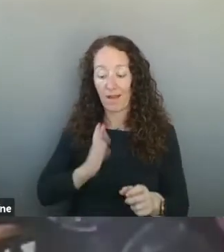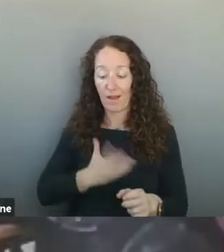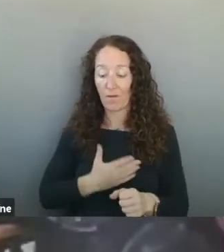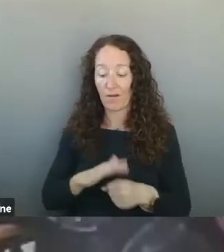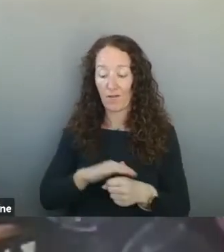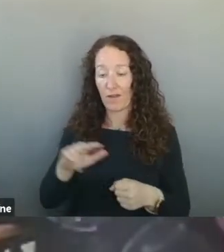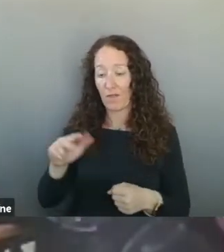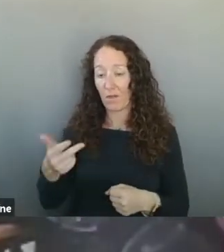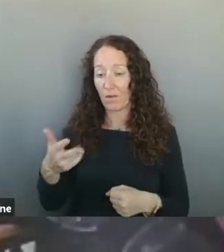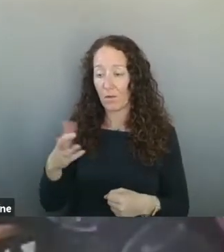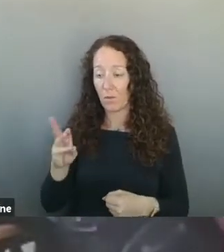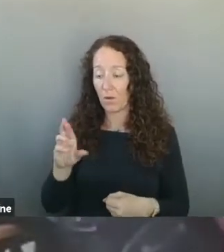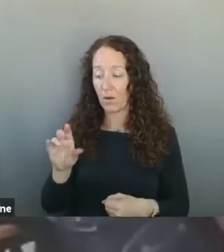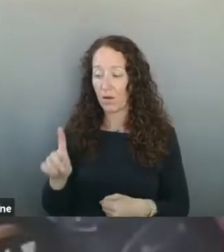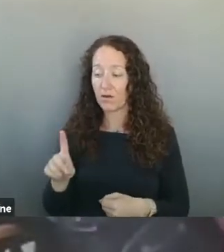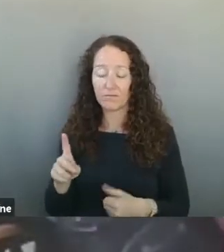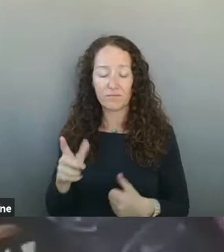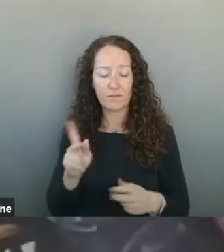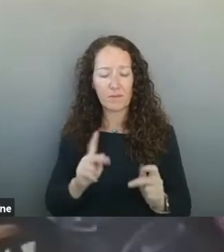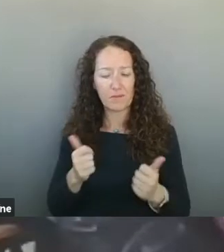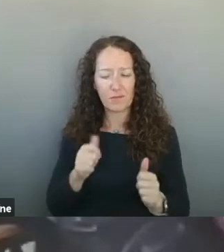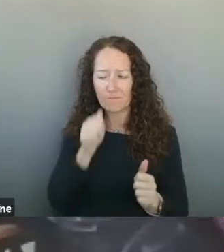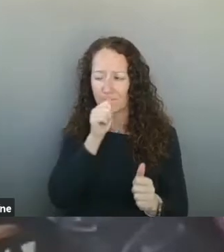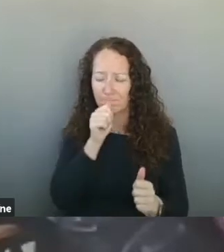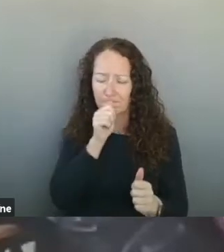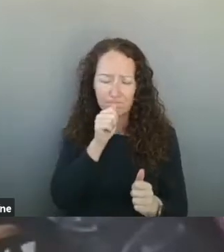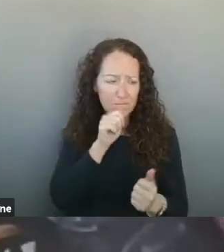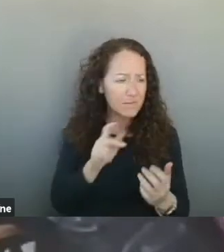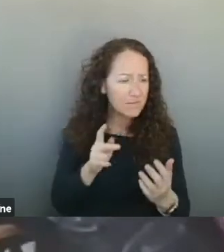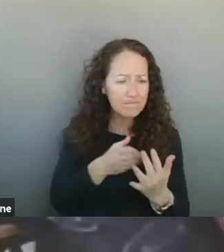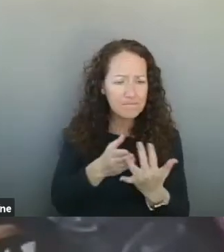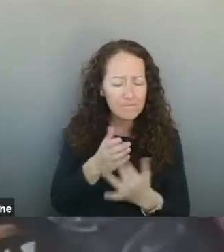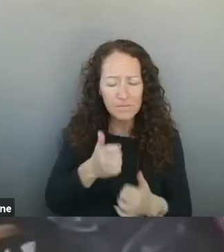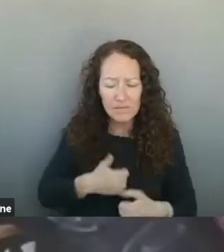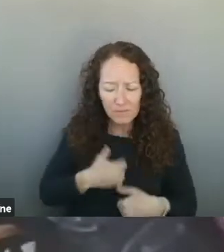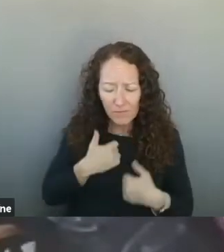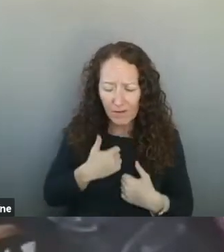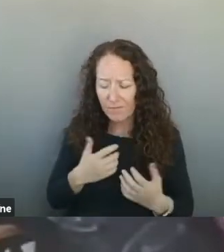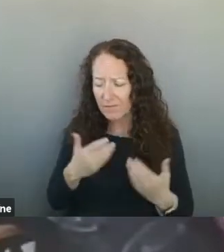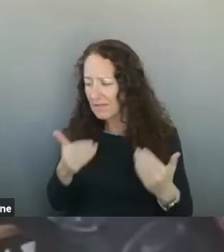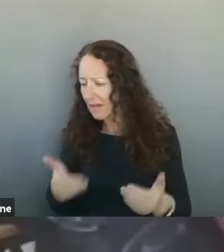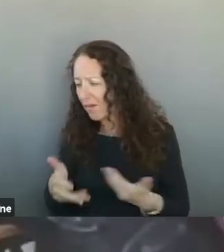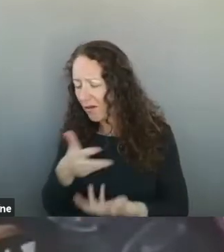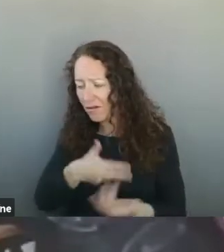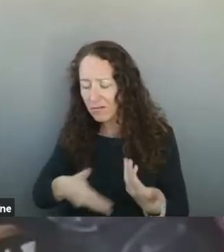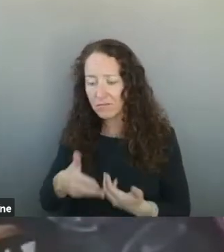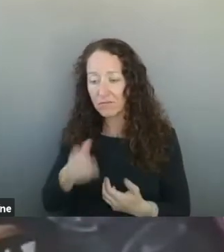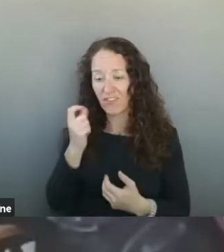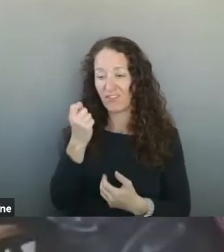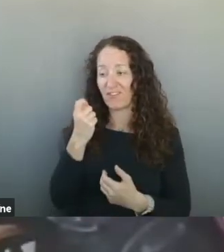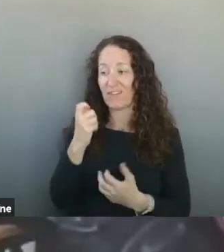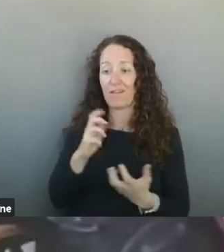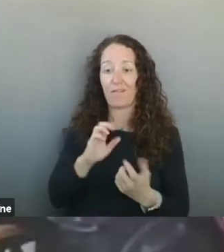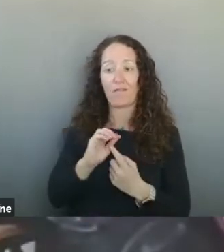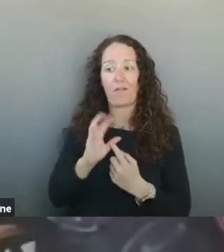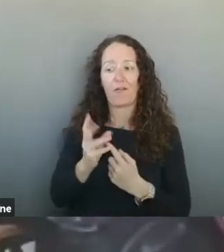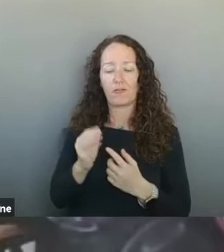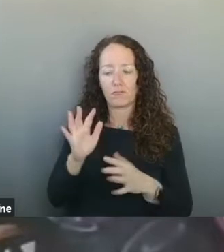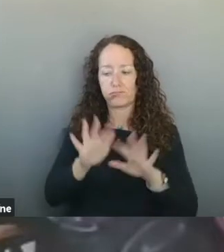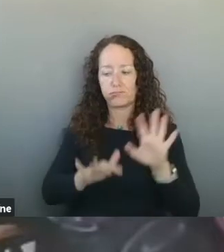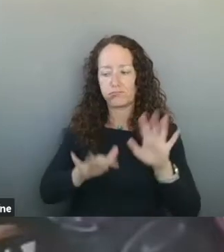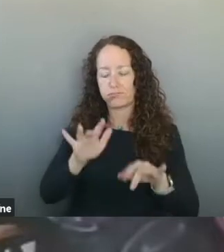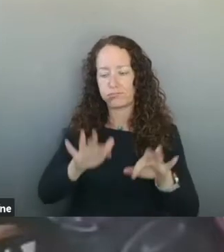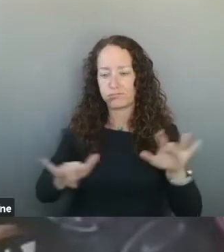and get along in a city that was culturally rich and where Black and Brown people were